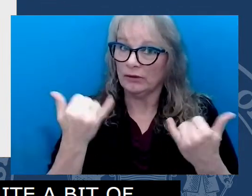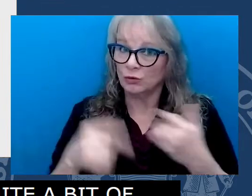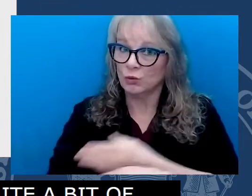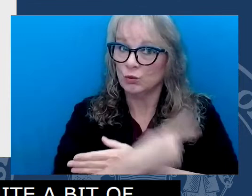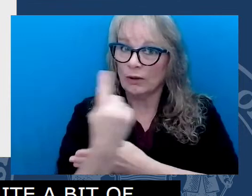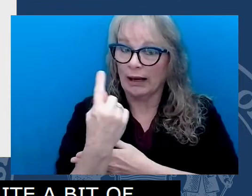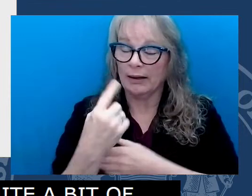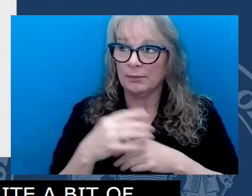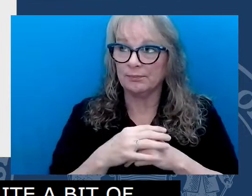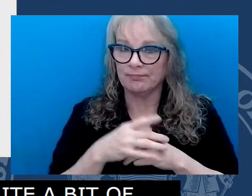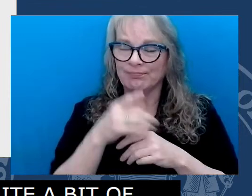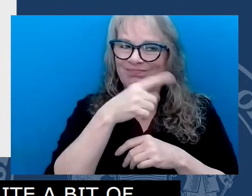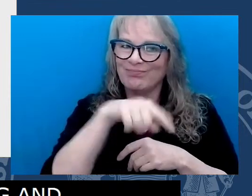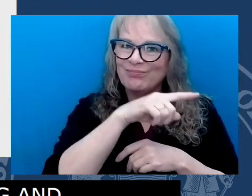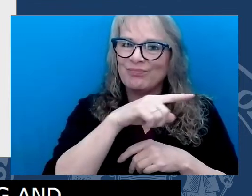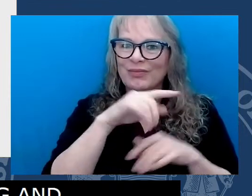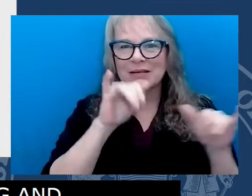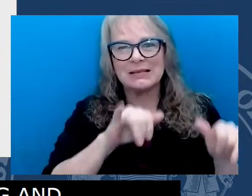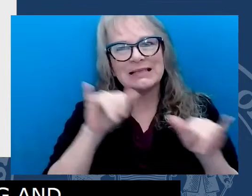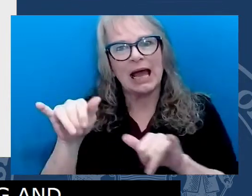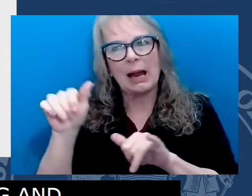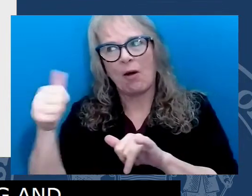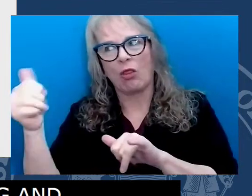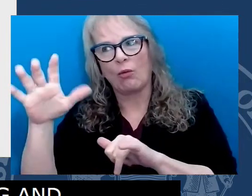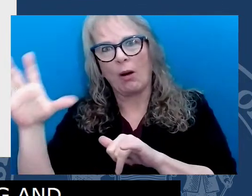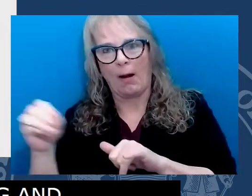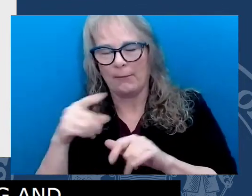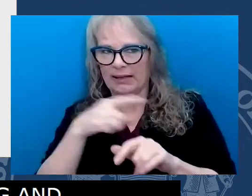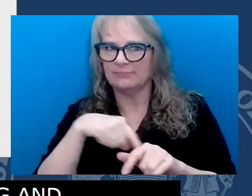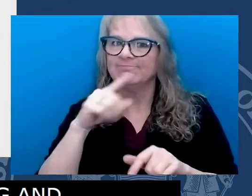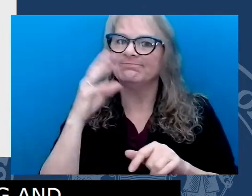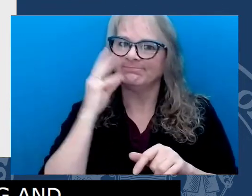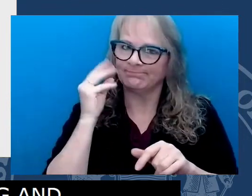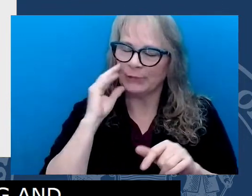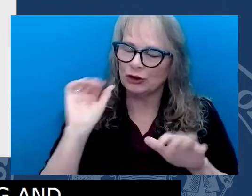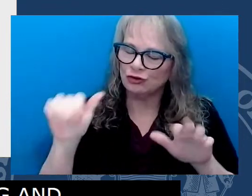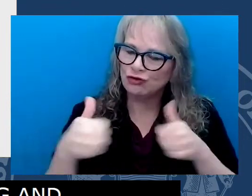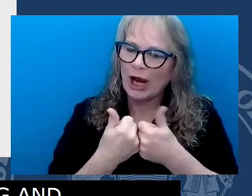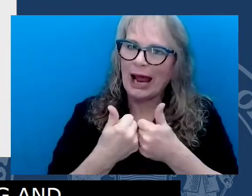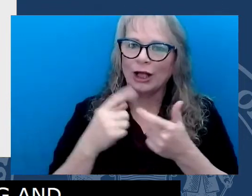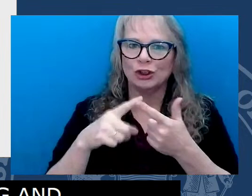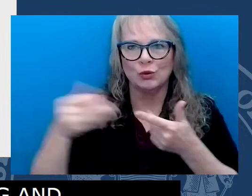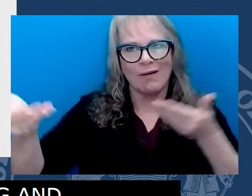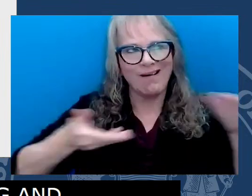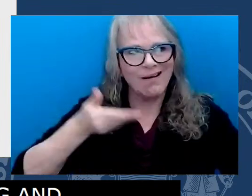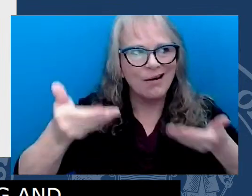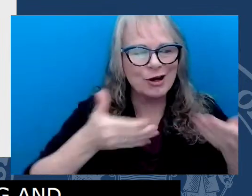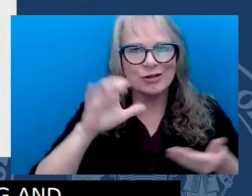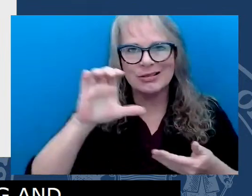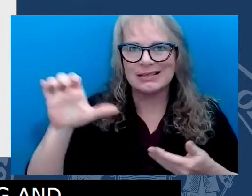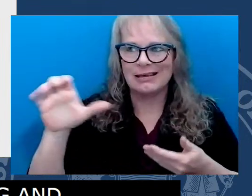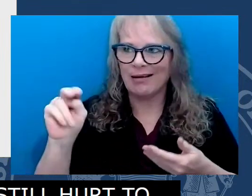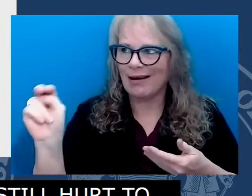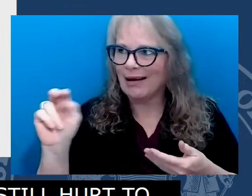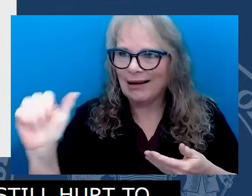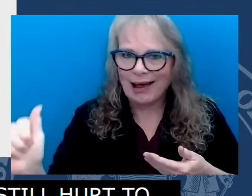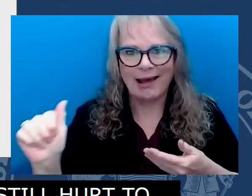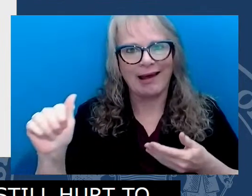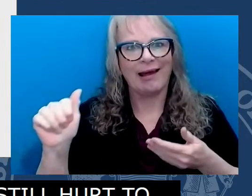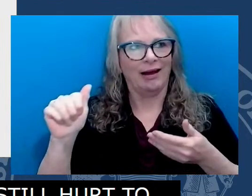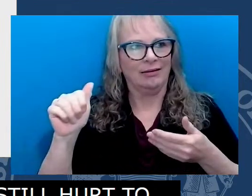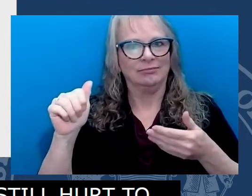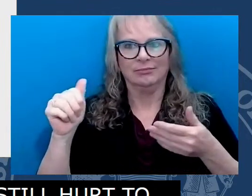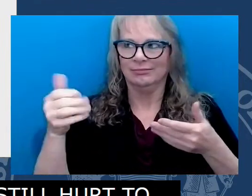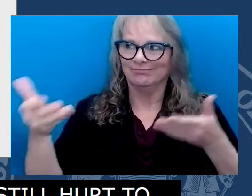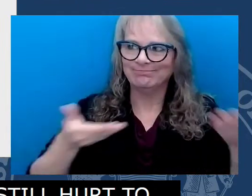like other employers, are experiencing a real challenge bringing in CNAs and folks to work in those establishments, and